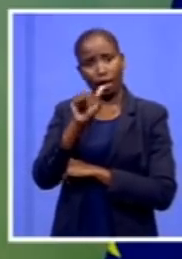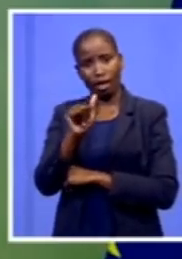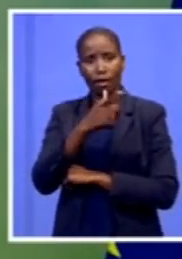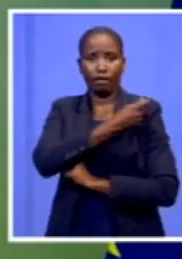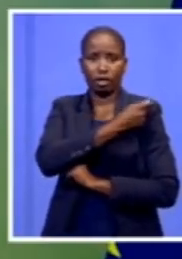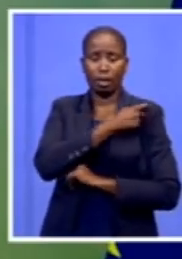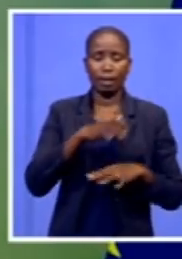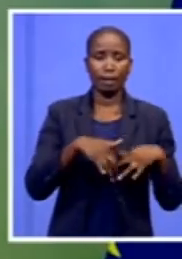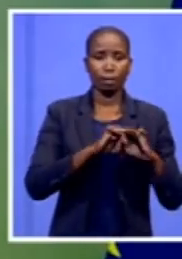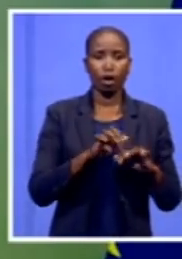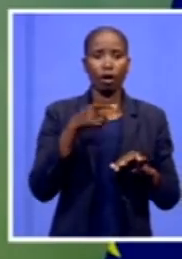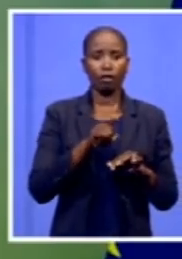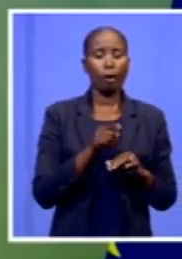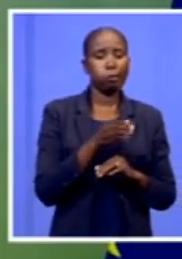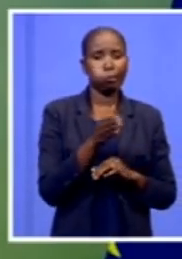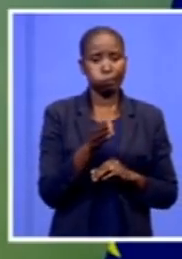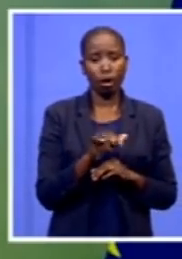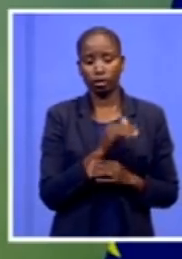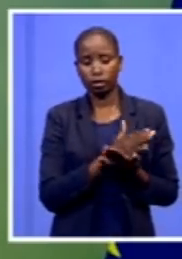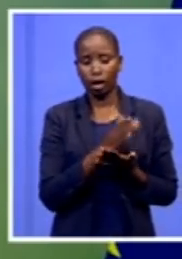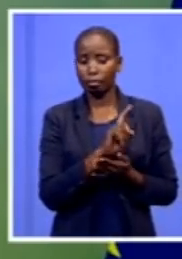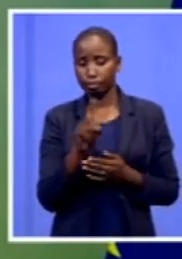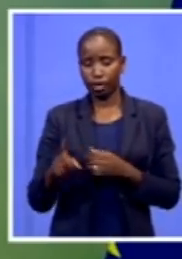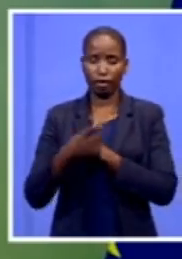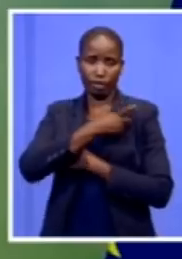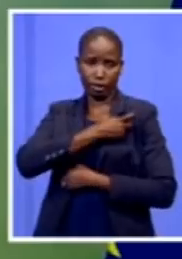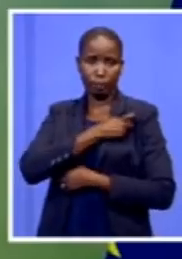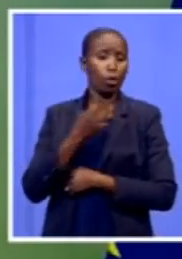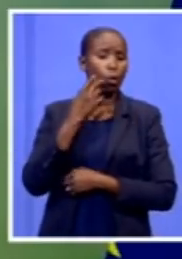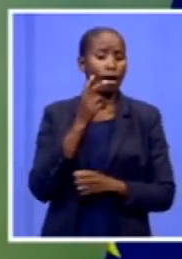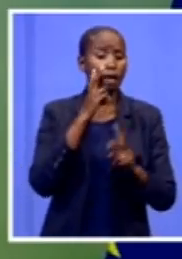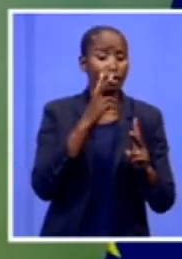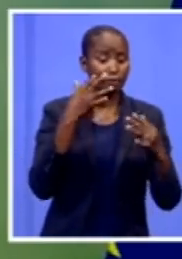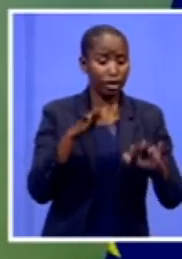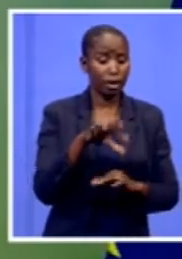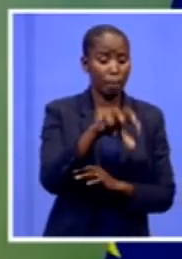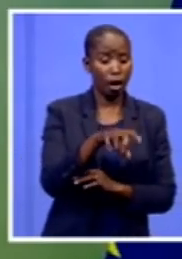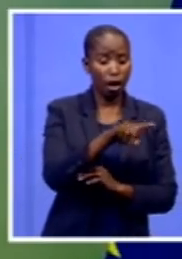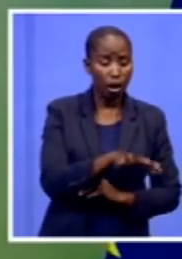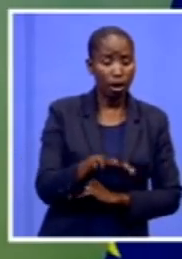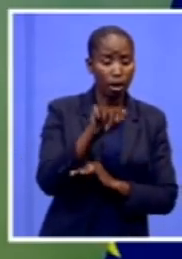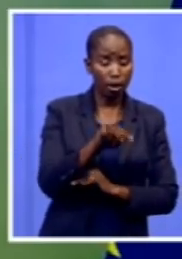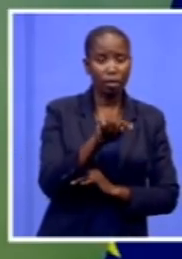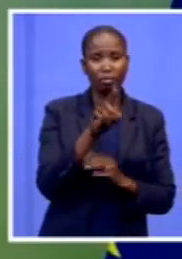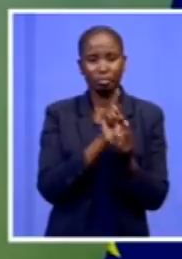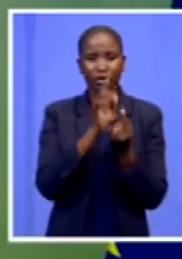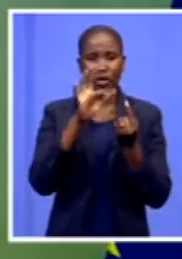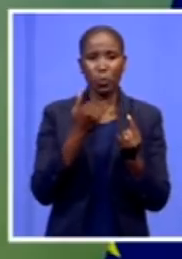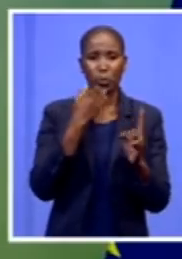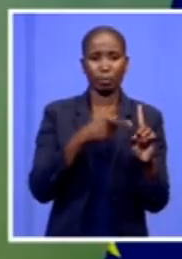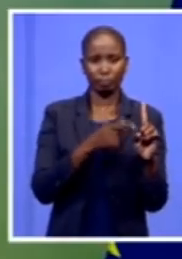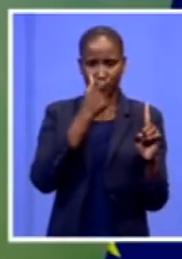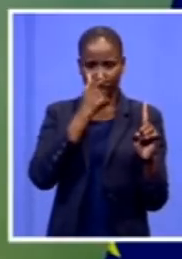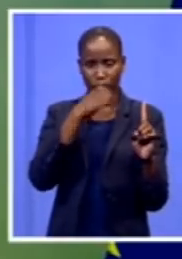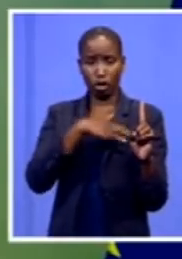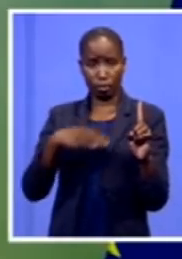vaccine. After visiting the institution and met with President Ramaphosa, felt that the hub is in